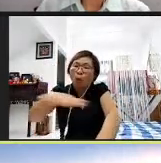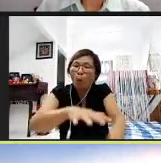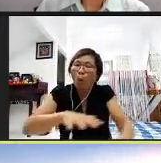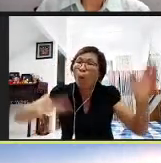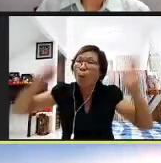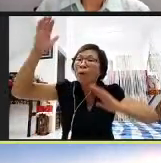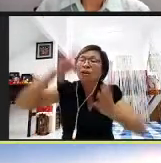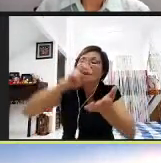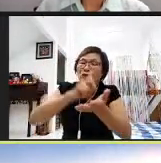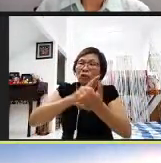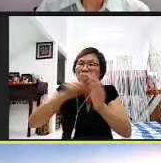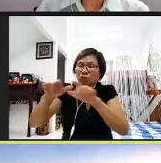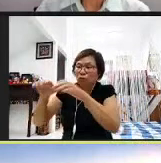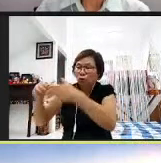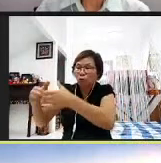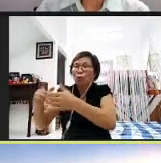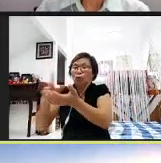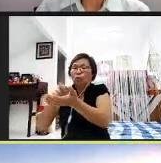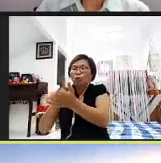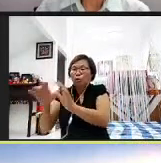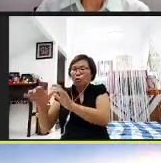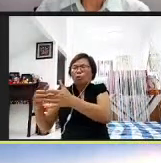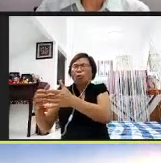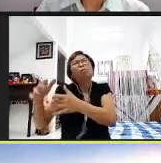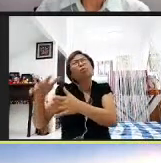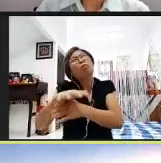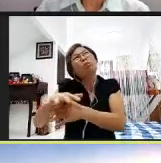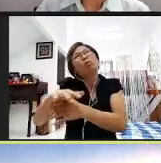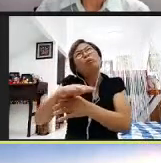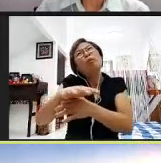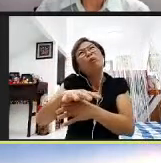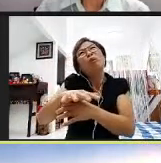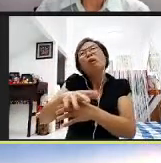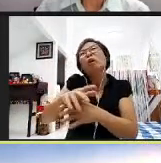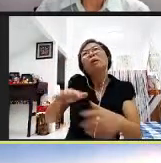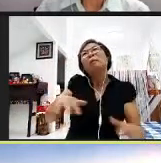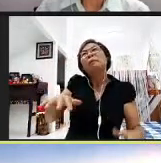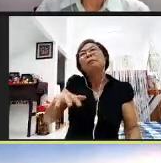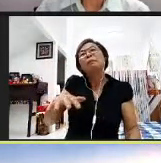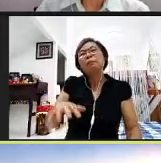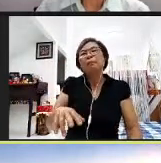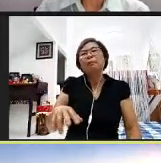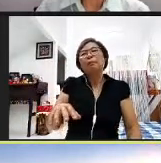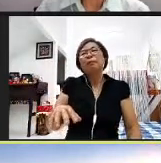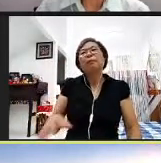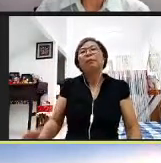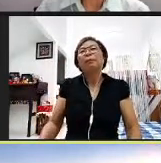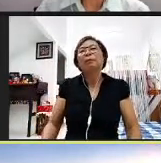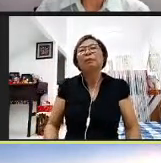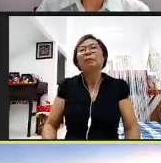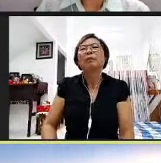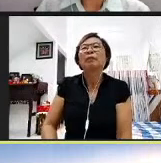group, I think so far we don't really get true anaphylaxis. There are